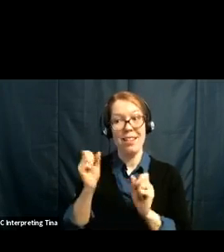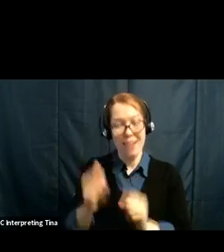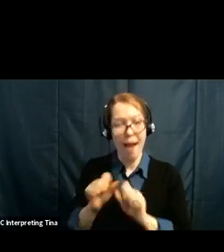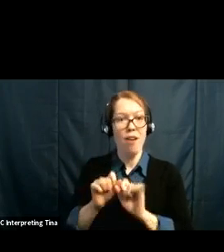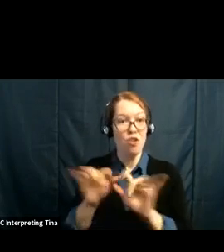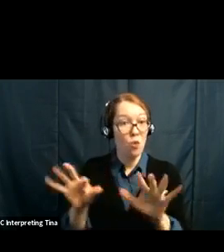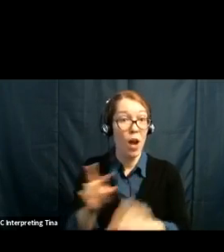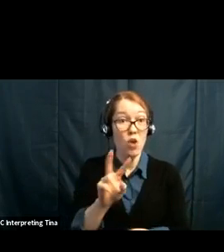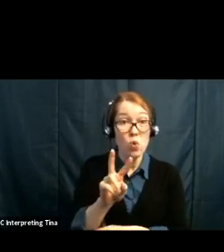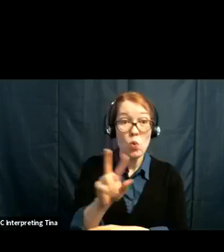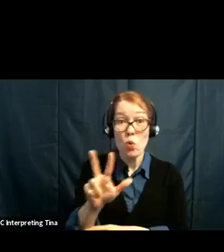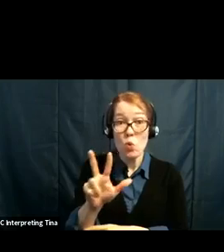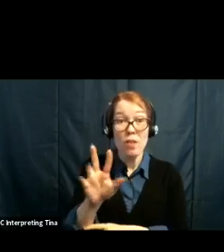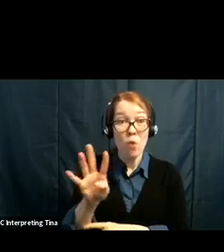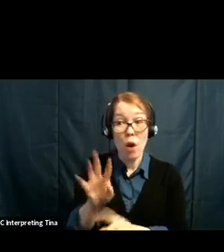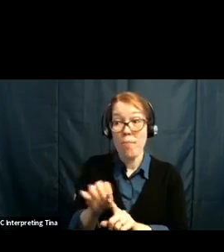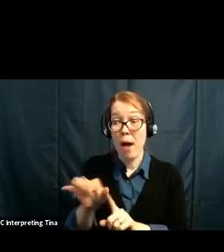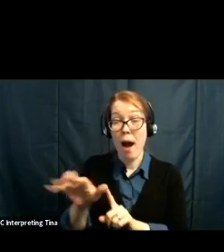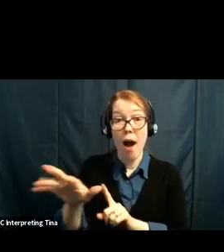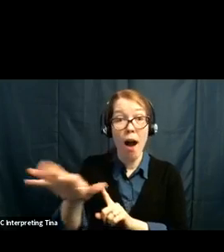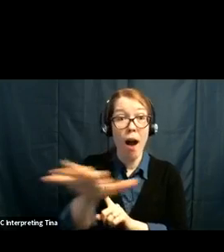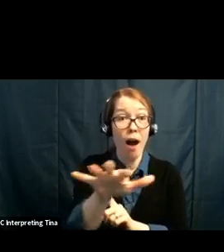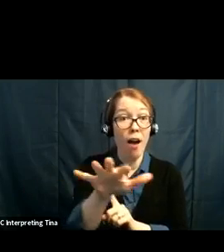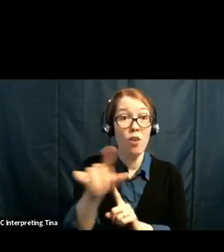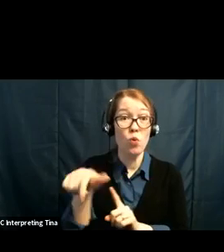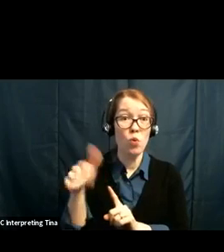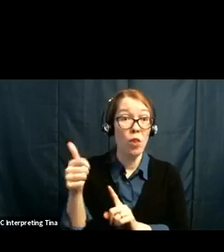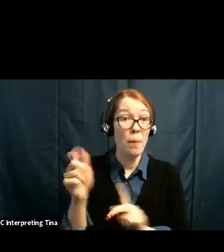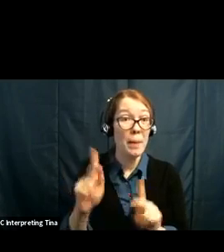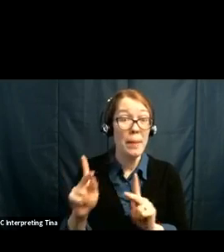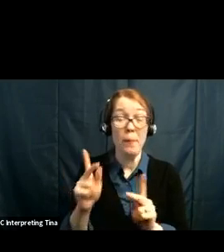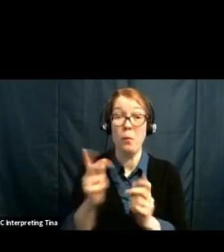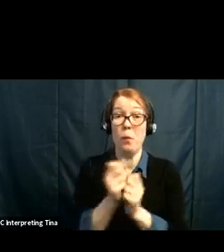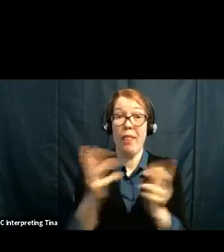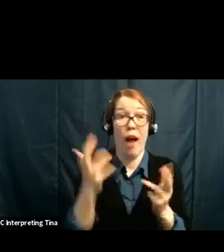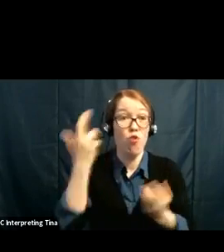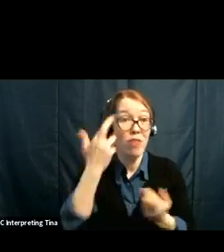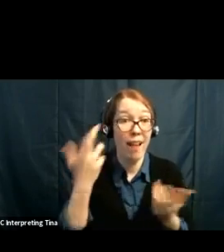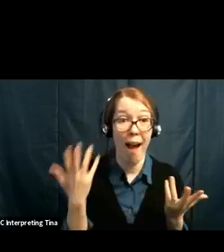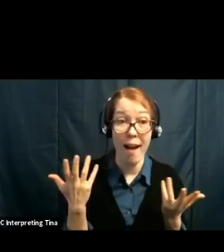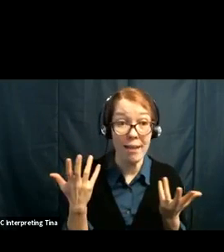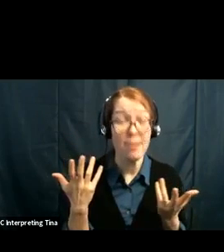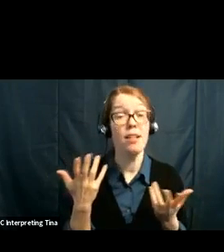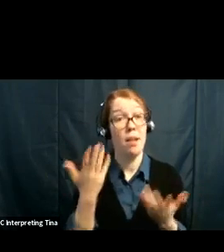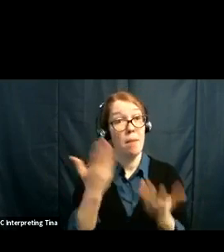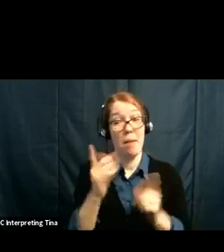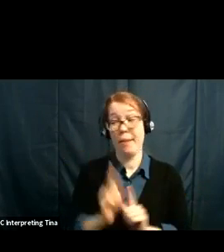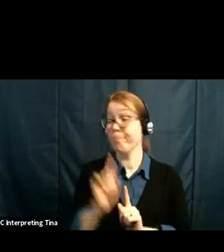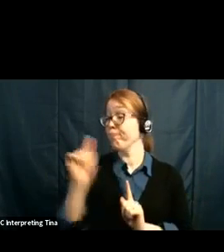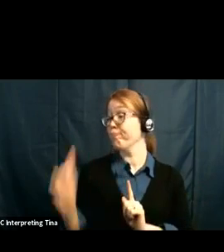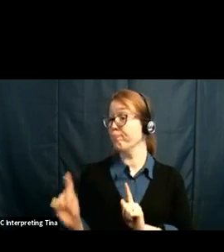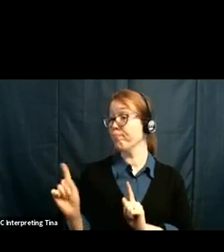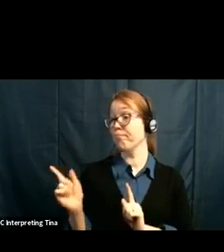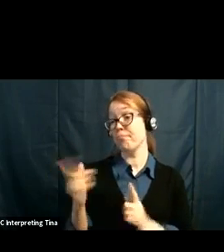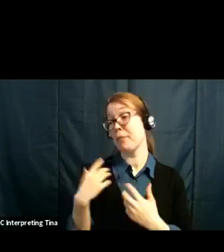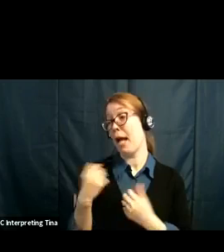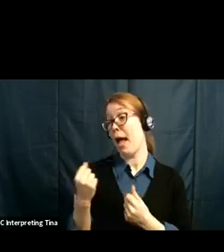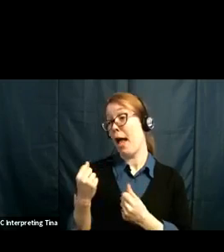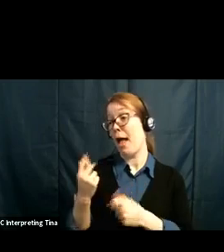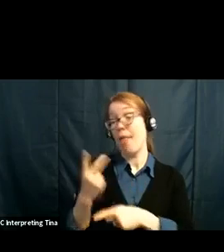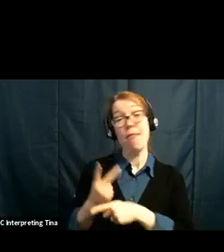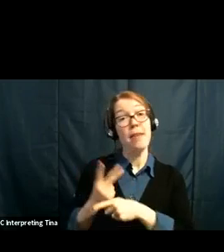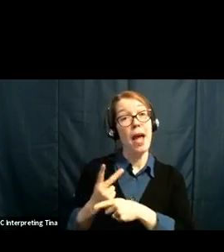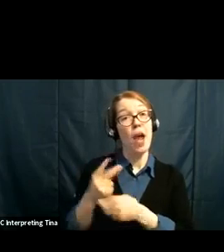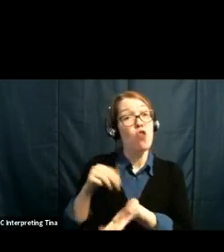2, 3, 4, 5 people. And you may not know that the person you're next to and is a healthcare worker. And